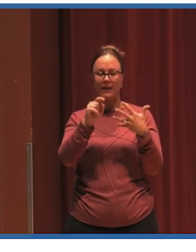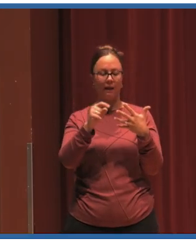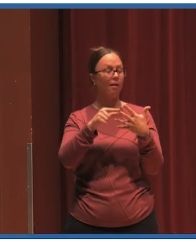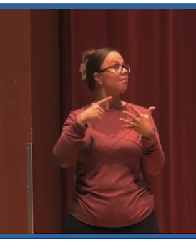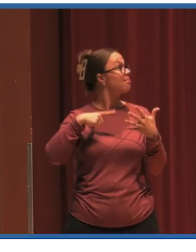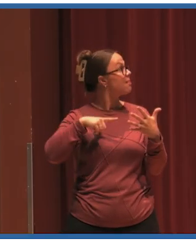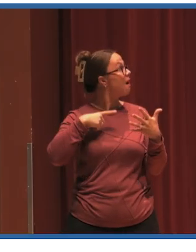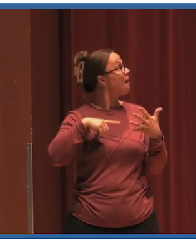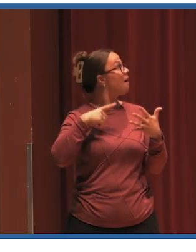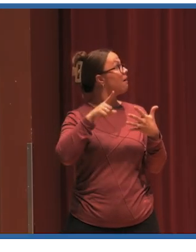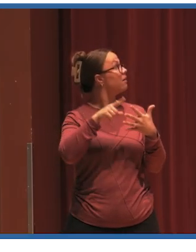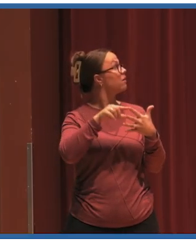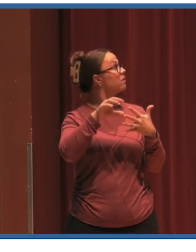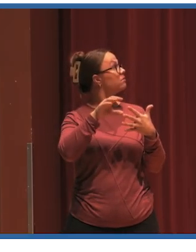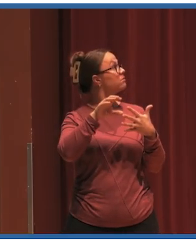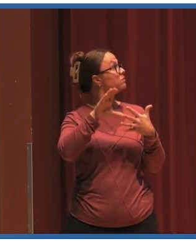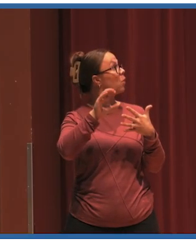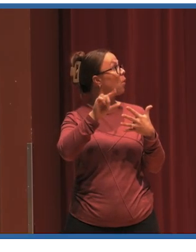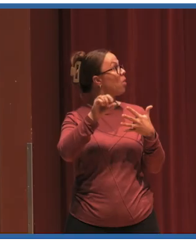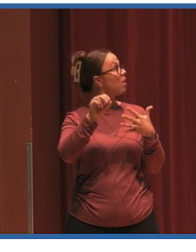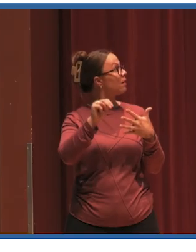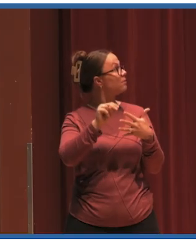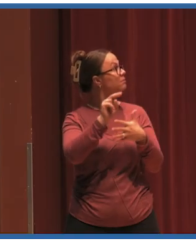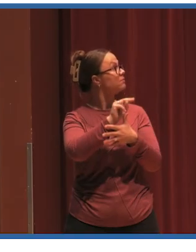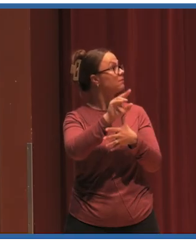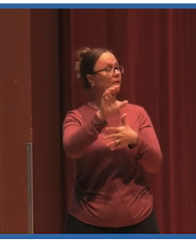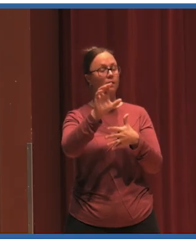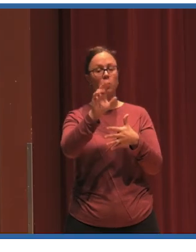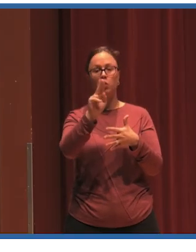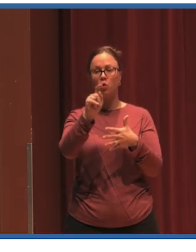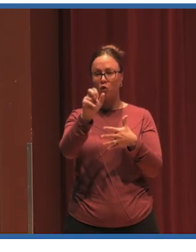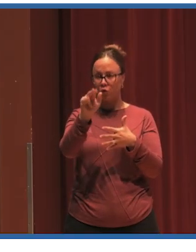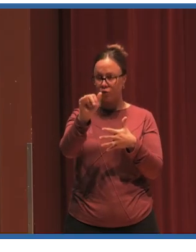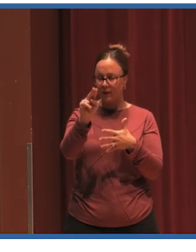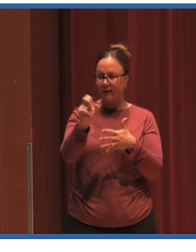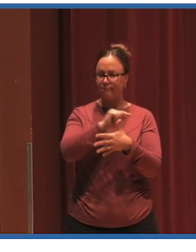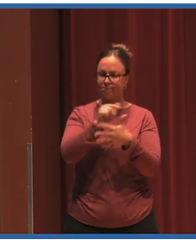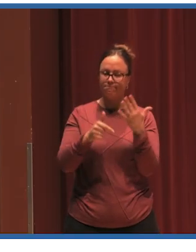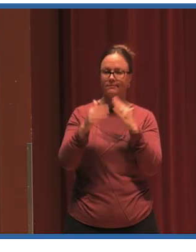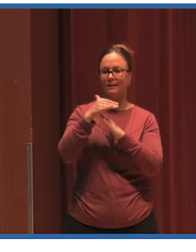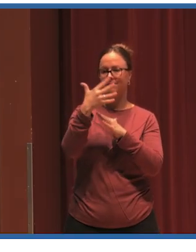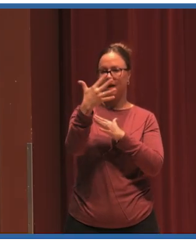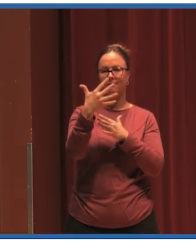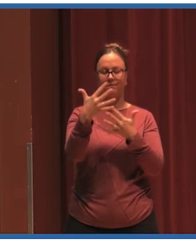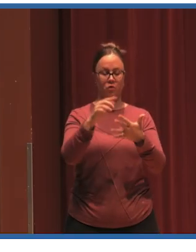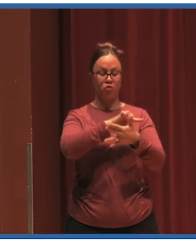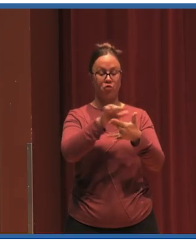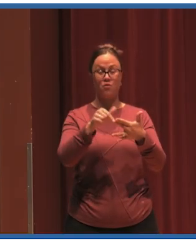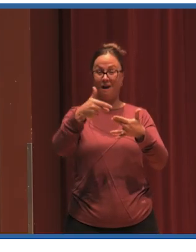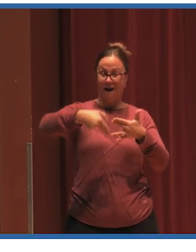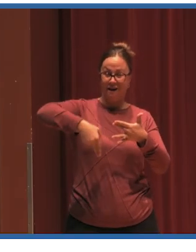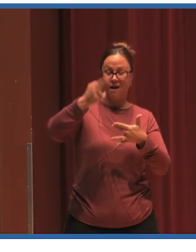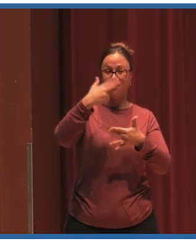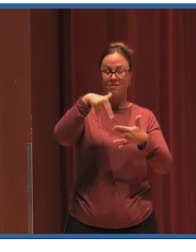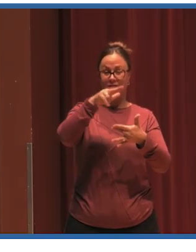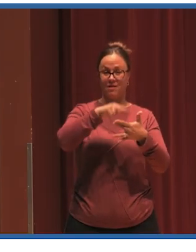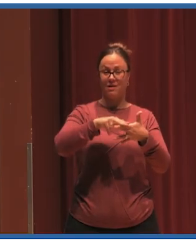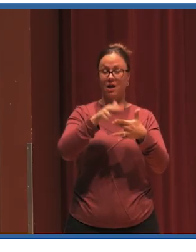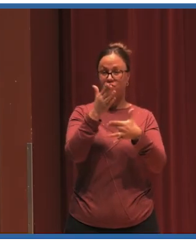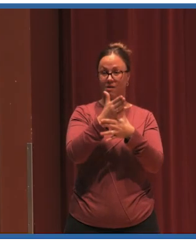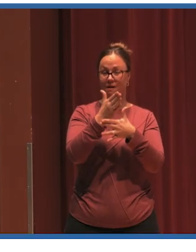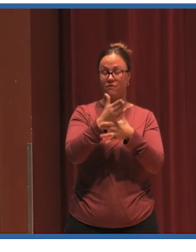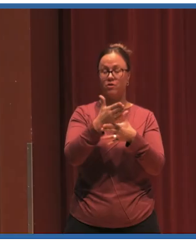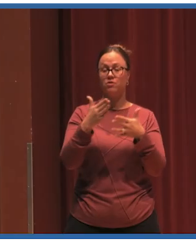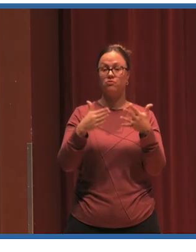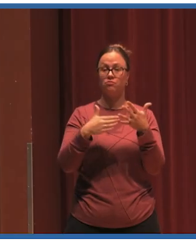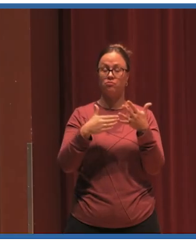cancer are our top 5 here in Polk County. You can see 3 of these are higher than the national average, so female breast, lung,